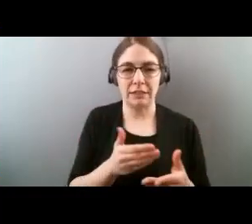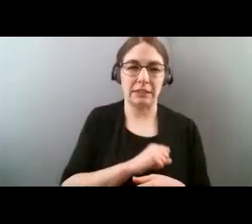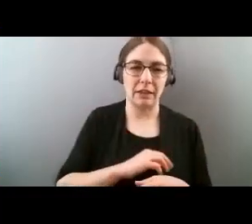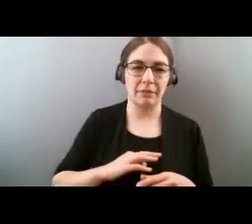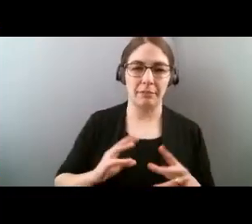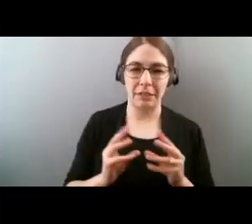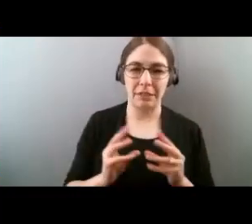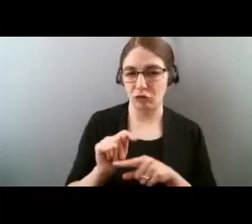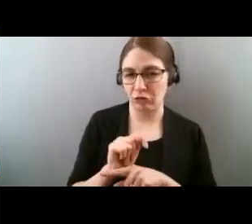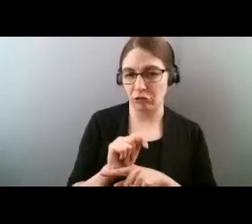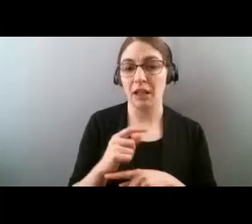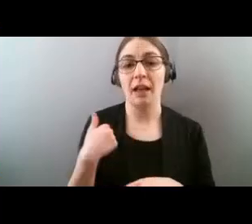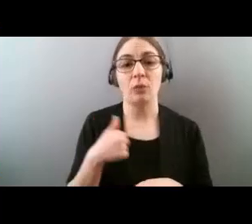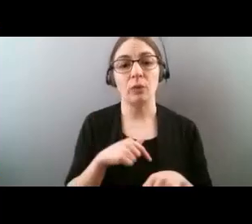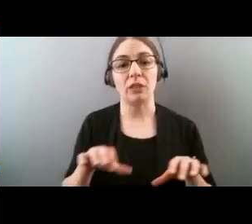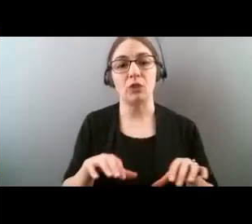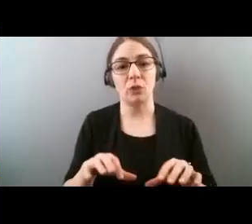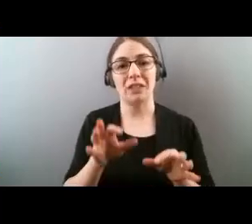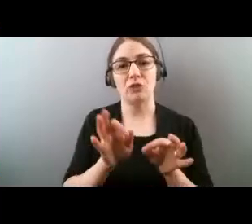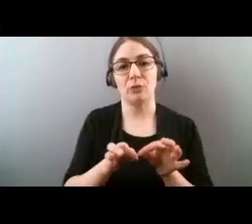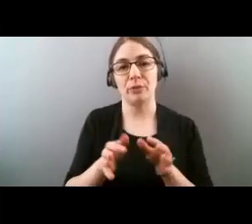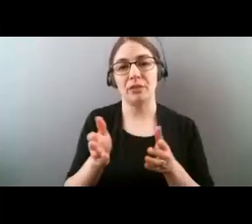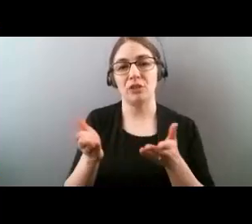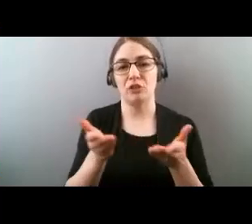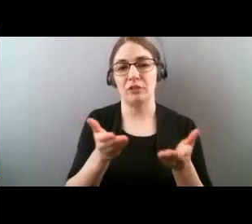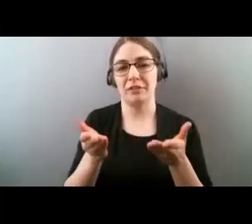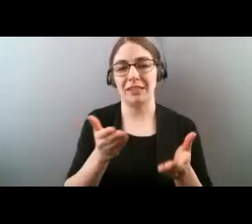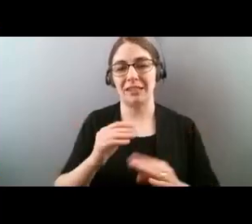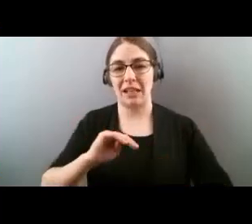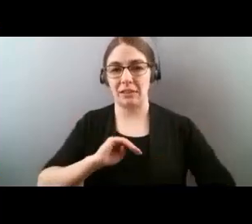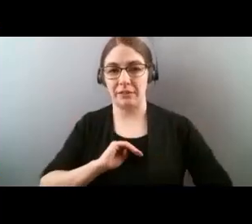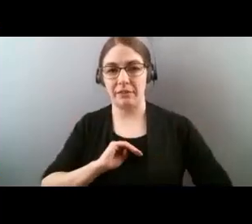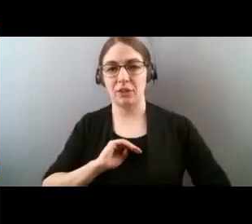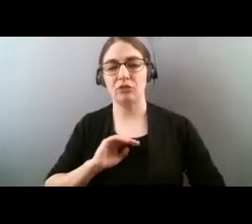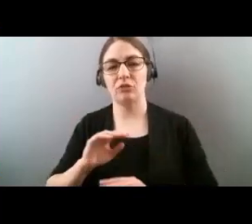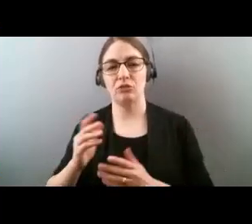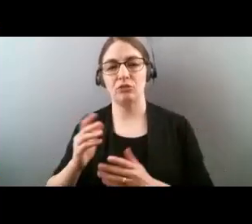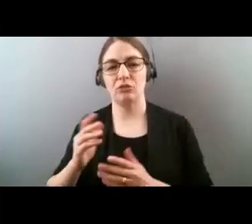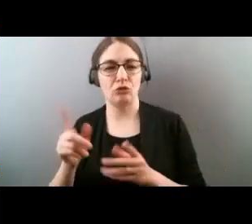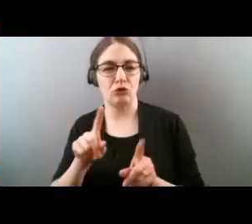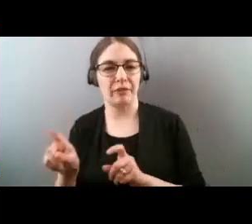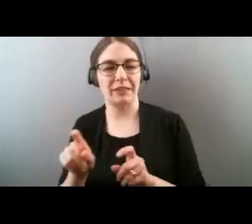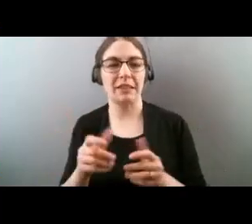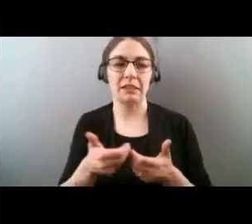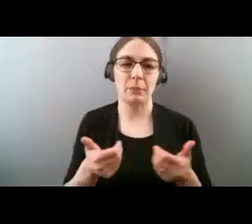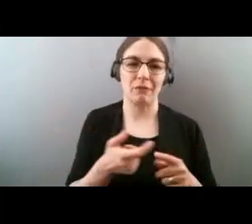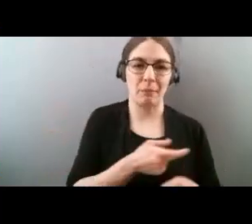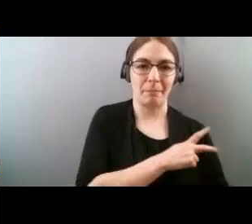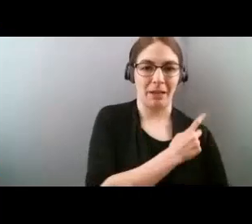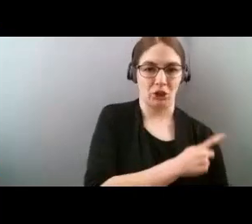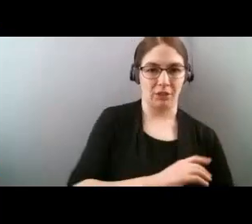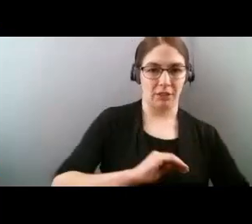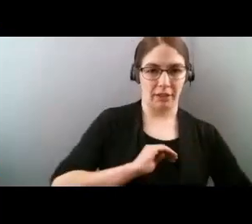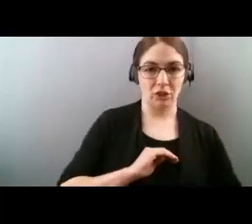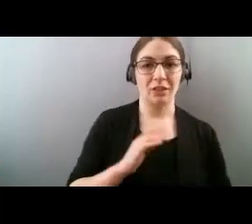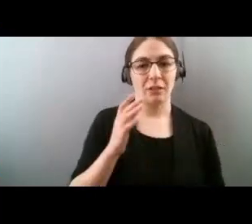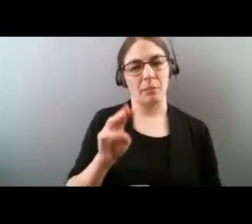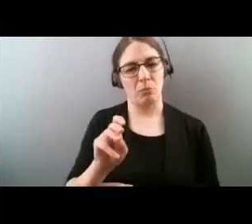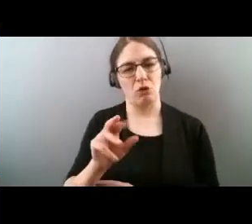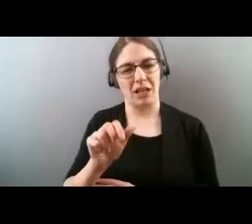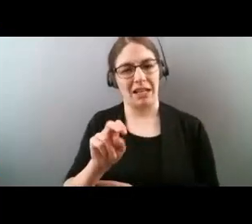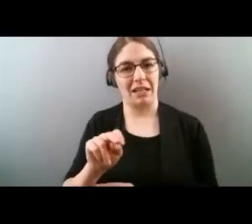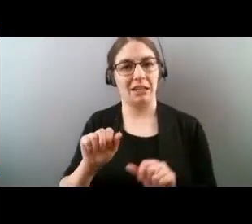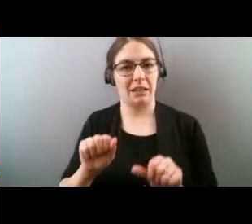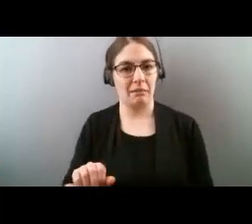interpreter services surveys that are separate from the patient satisfaction surveys as well. I think Morgan can talk a little bit more about that because I think it's primarily geared toward our